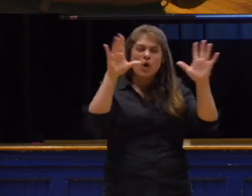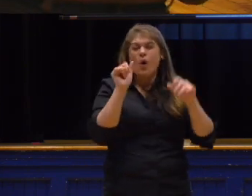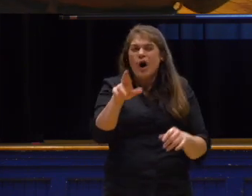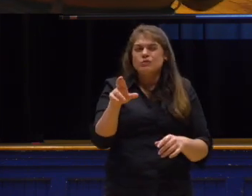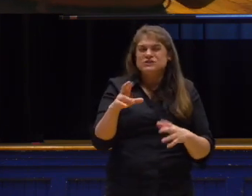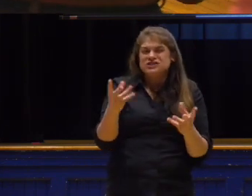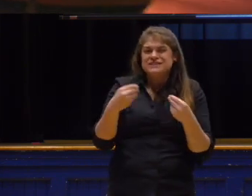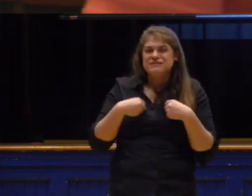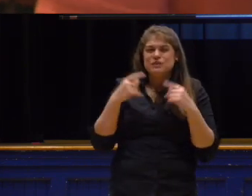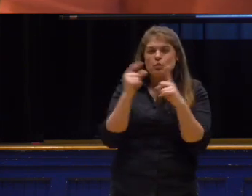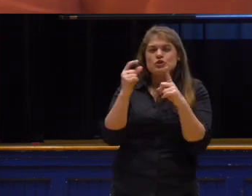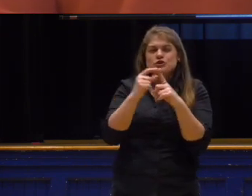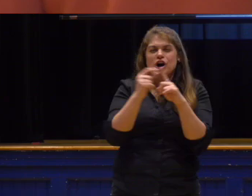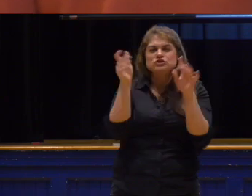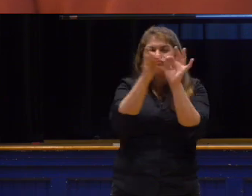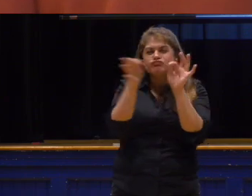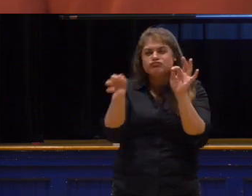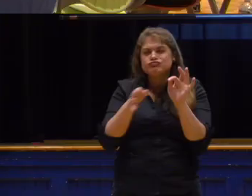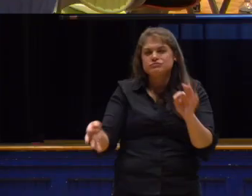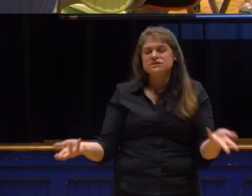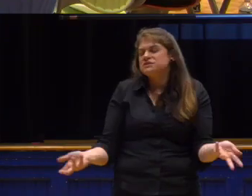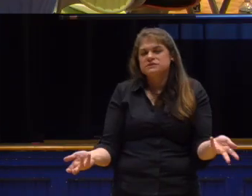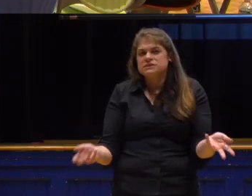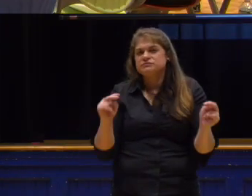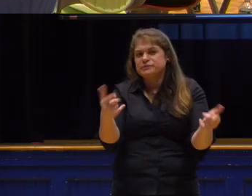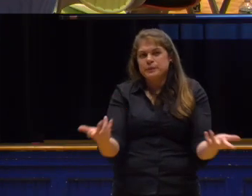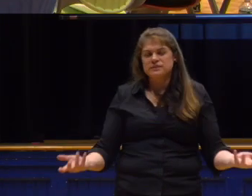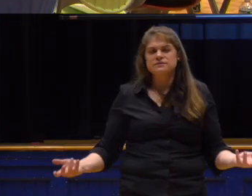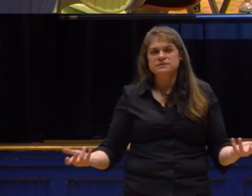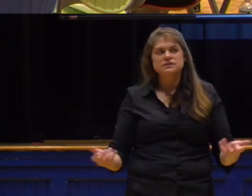up to. Otherwise, it's just words. The other issue